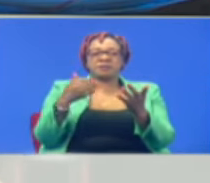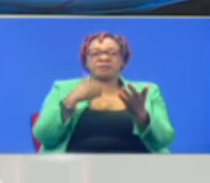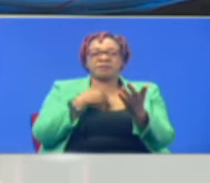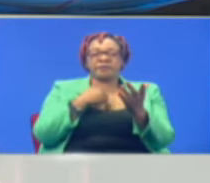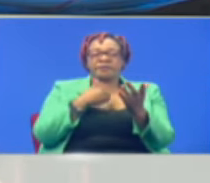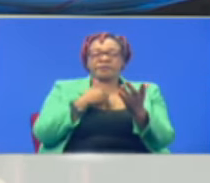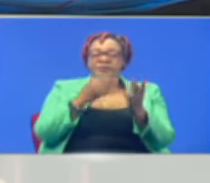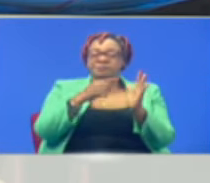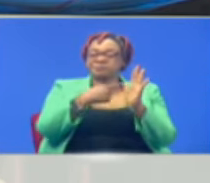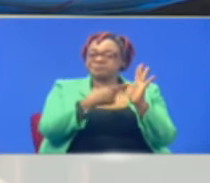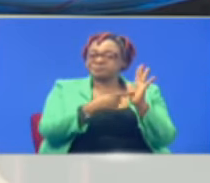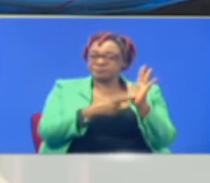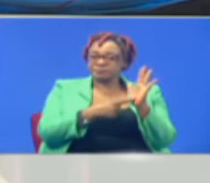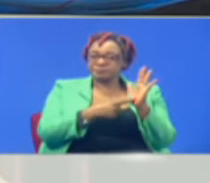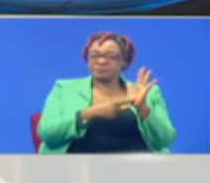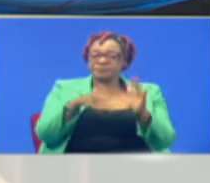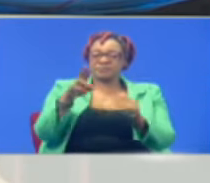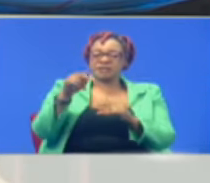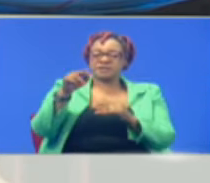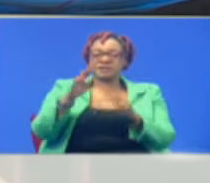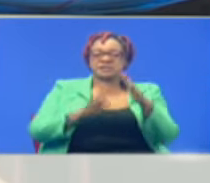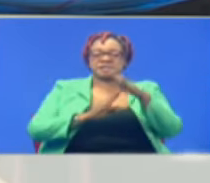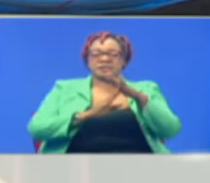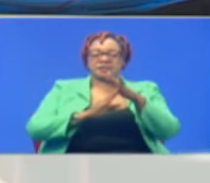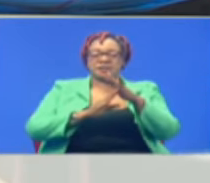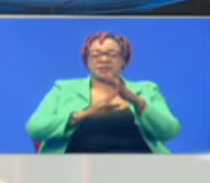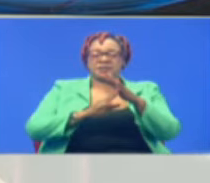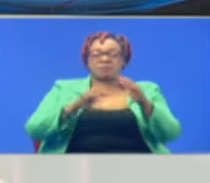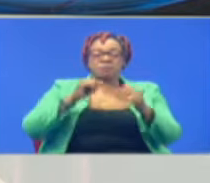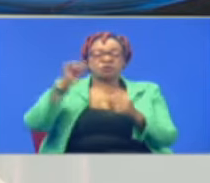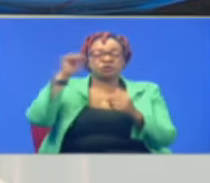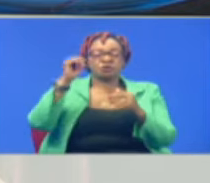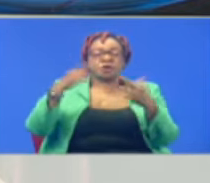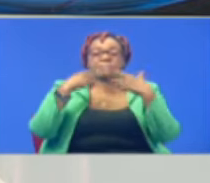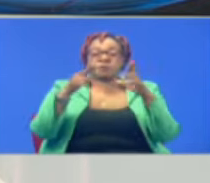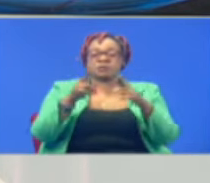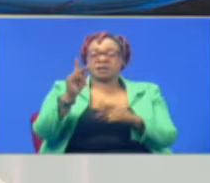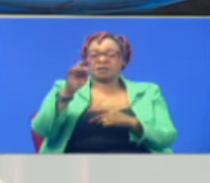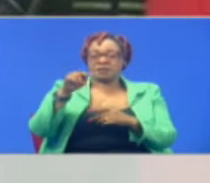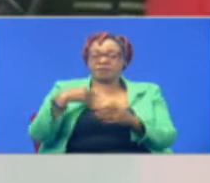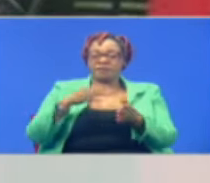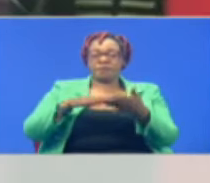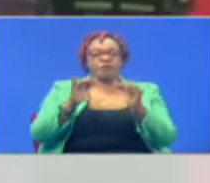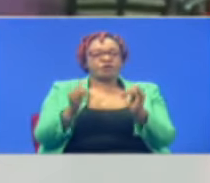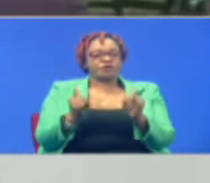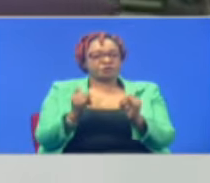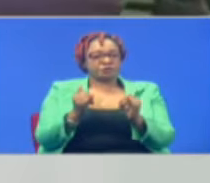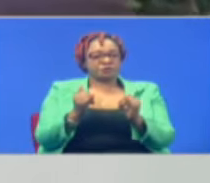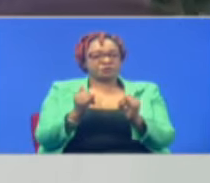contained therein. NTV's senior political affairs reporter Kennedy Murethi has more.